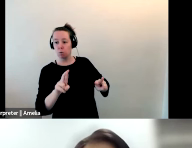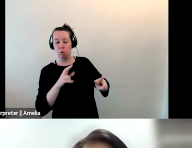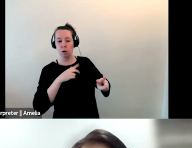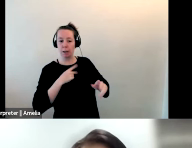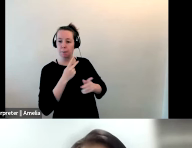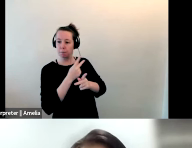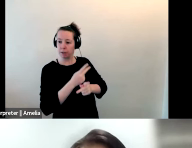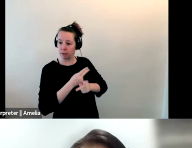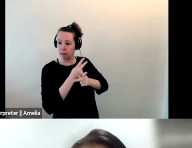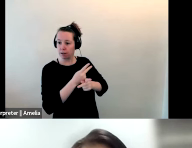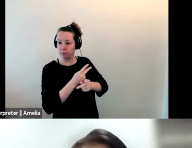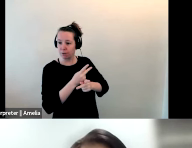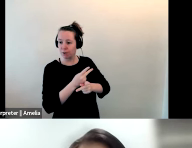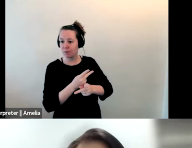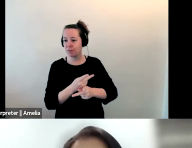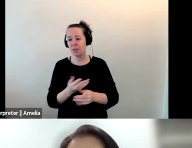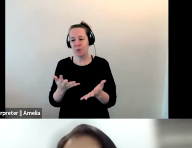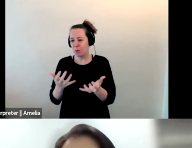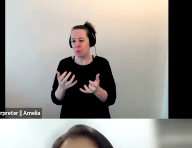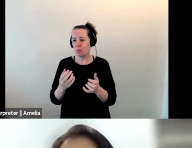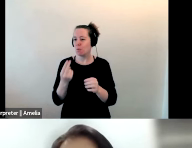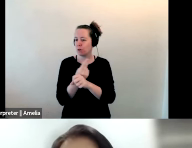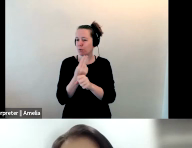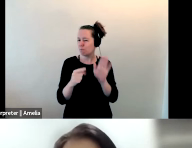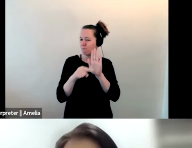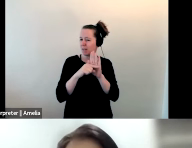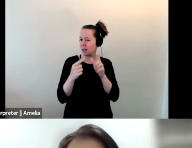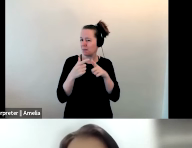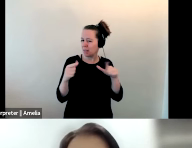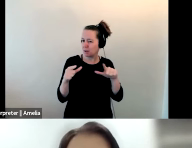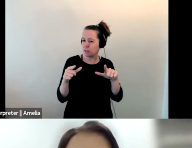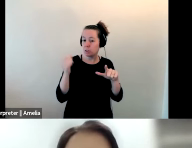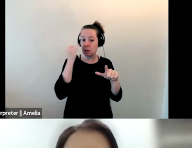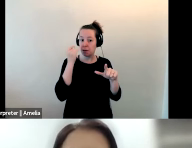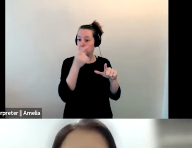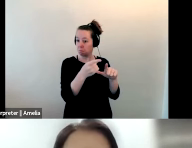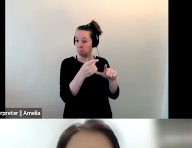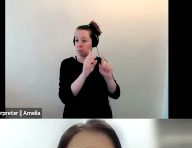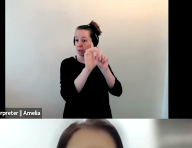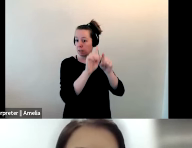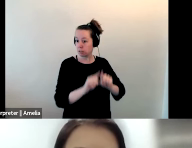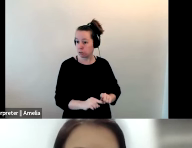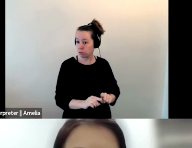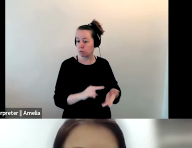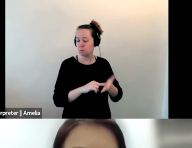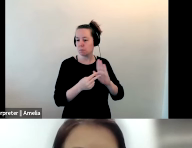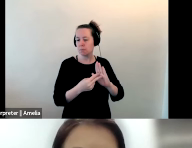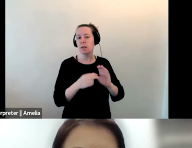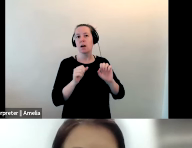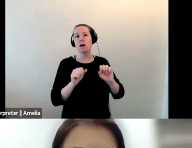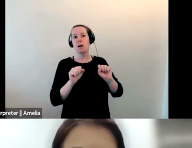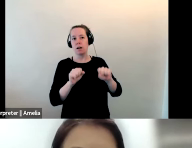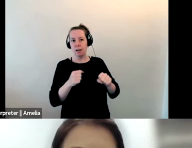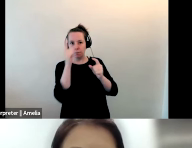us when we're looking for jobs, but give us some other language to use. And I think one of the things that's beautiful about Lumina is that